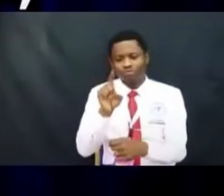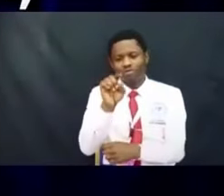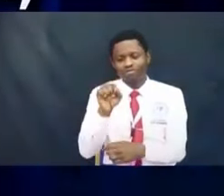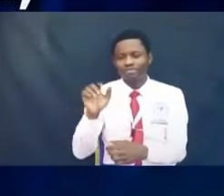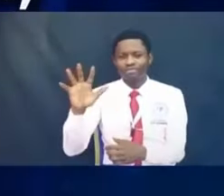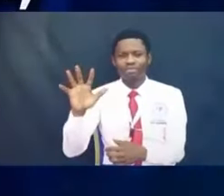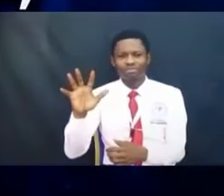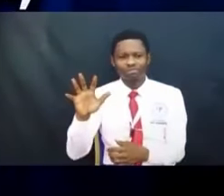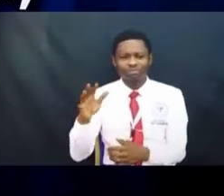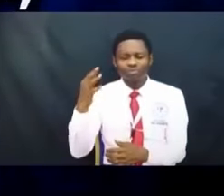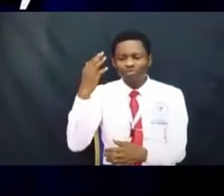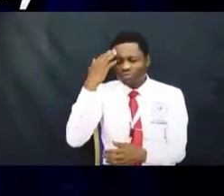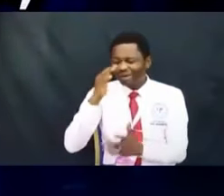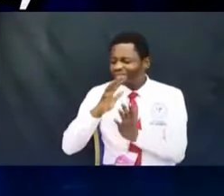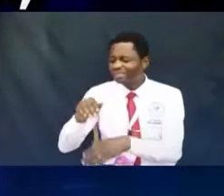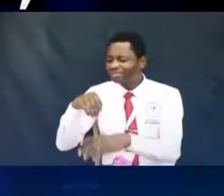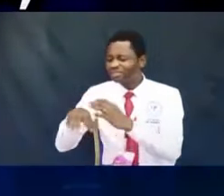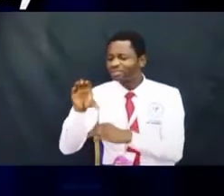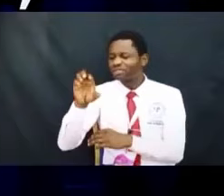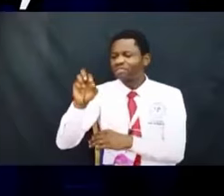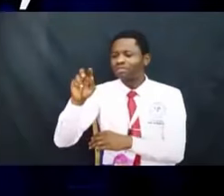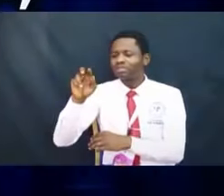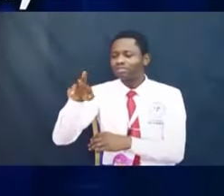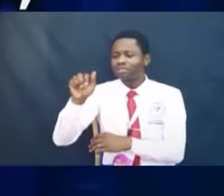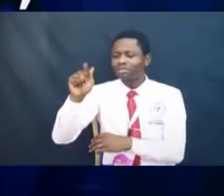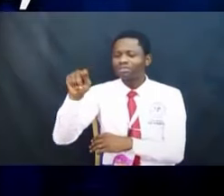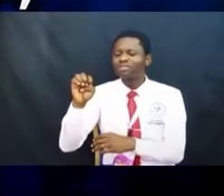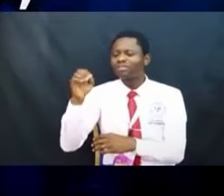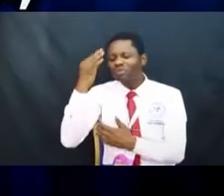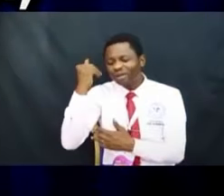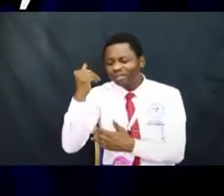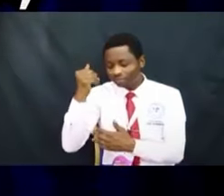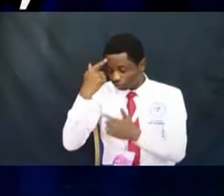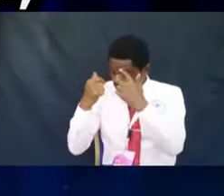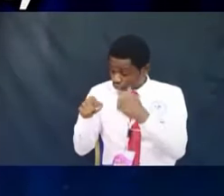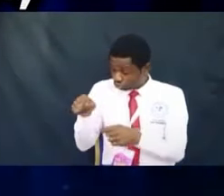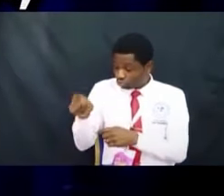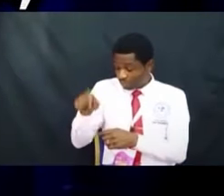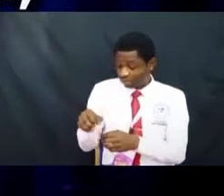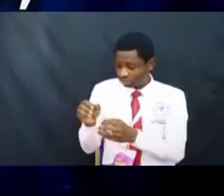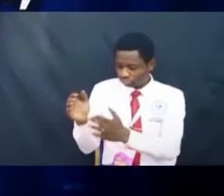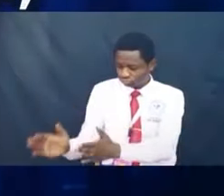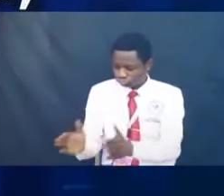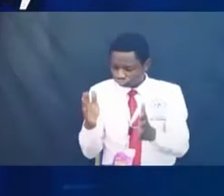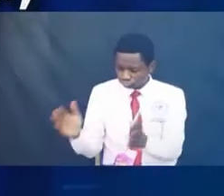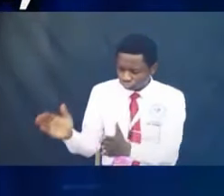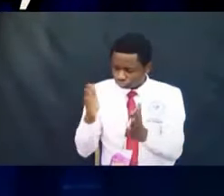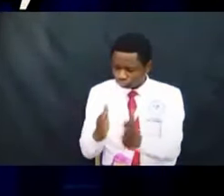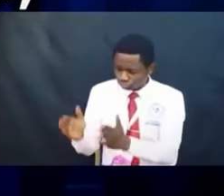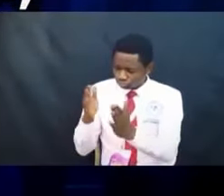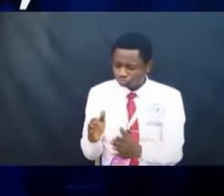might put in order what was left unfinished and appoint elders in every town as